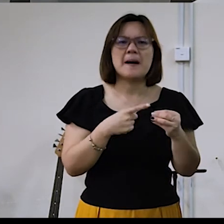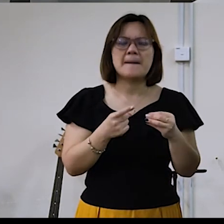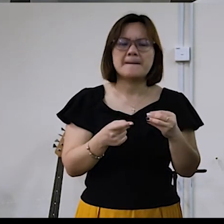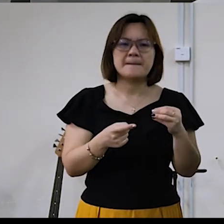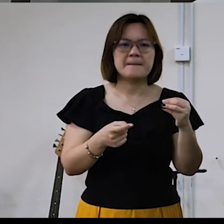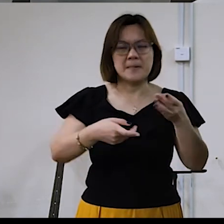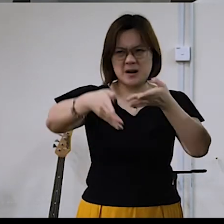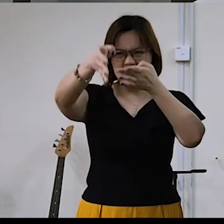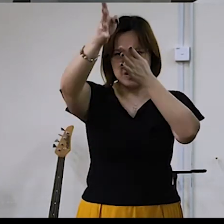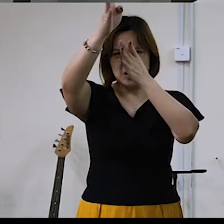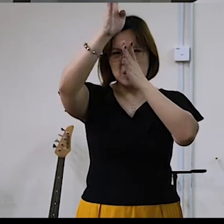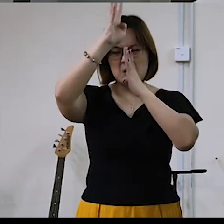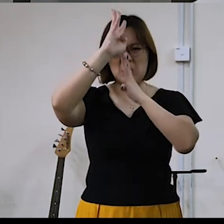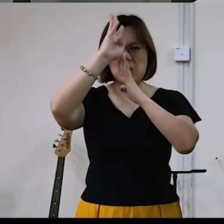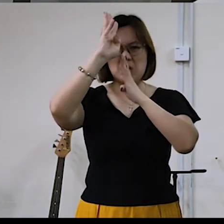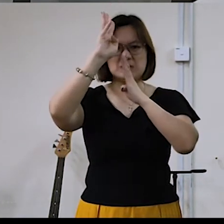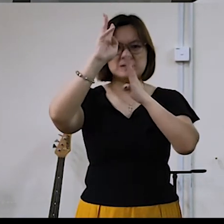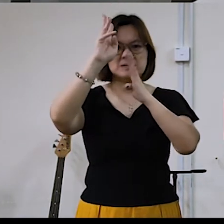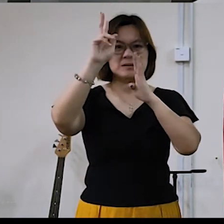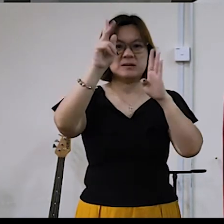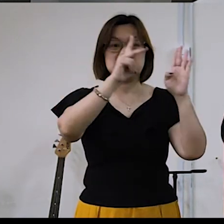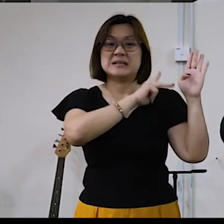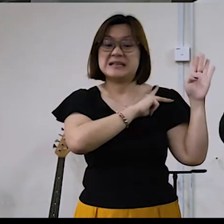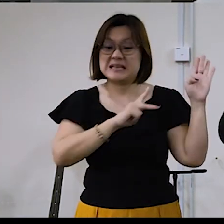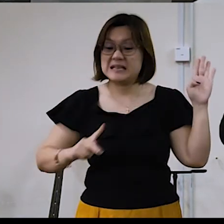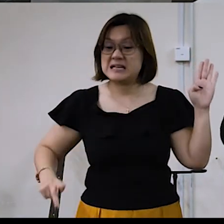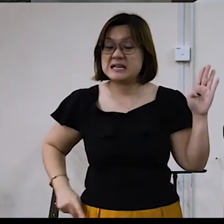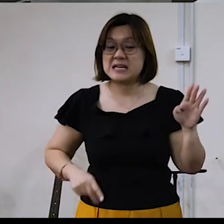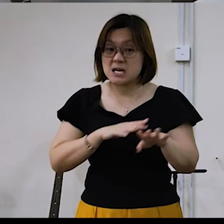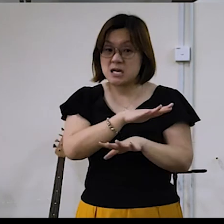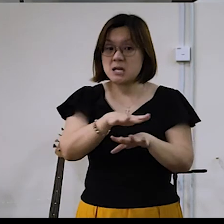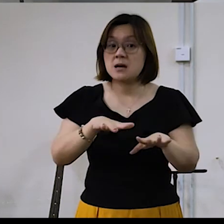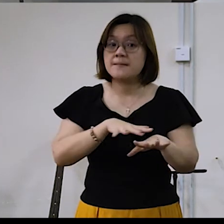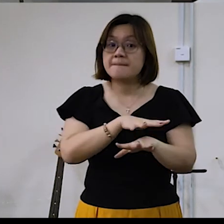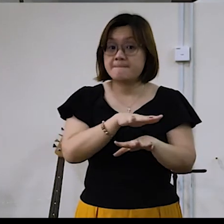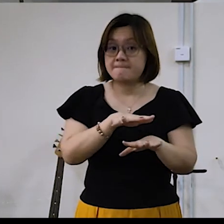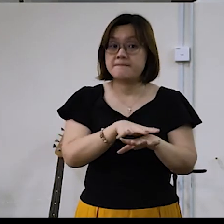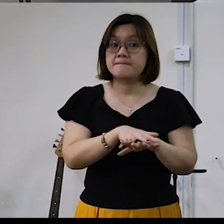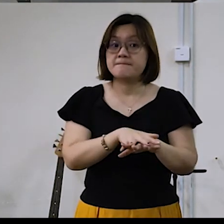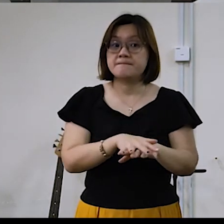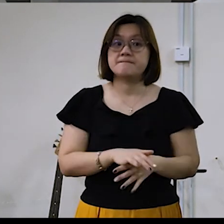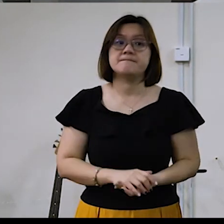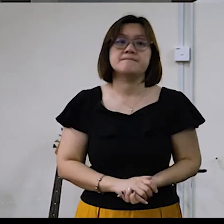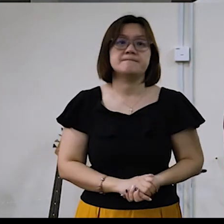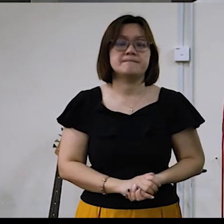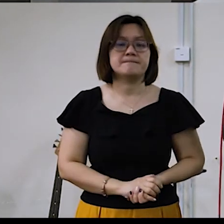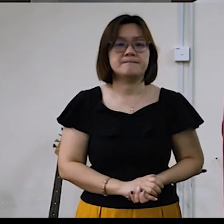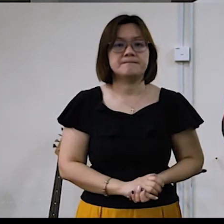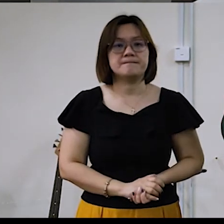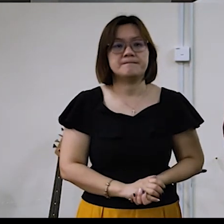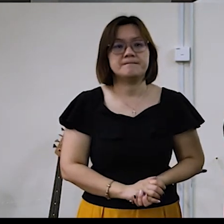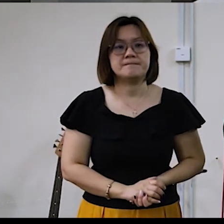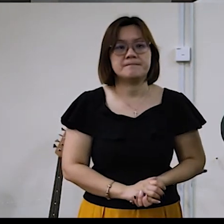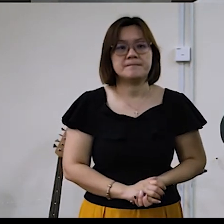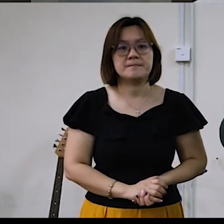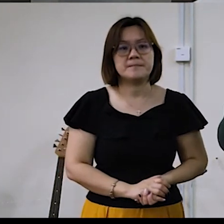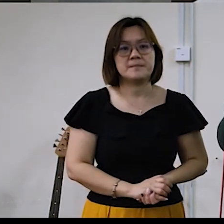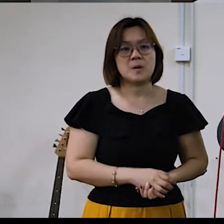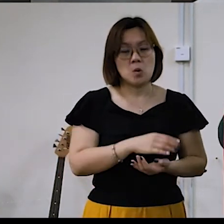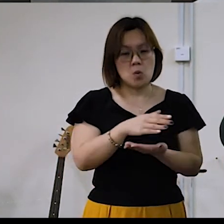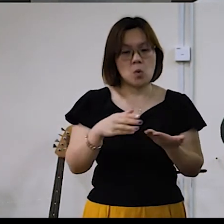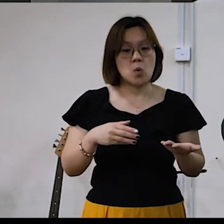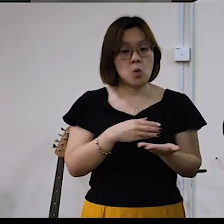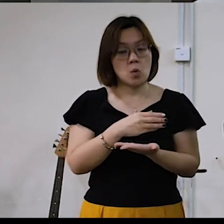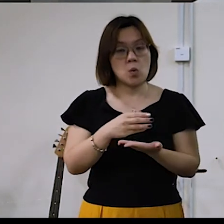right? I'm like going quickly with these verses, but I need you to all go slowly with these verses